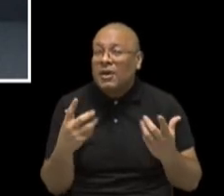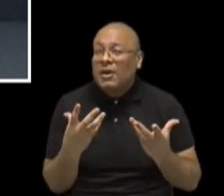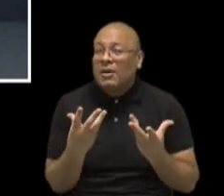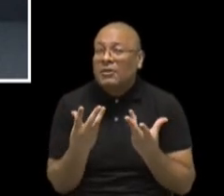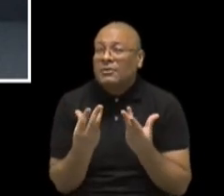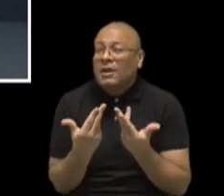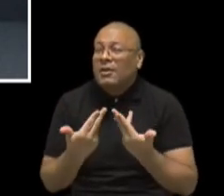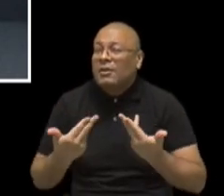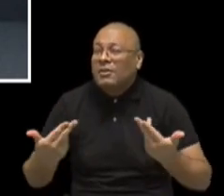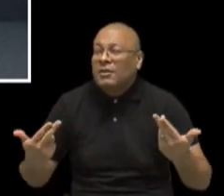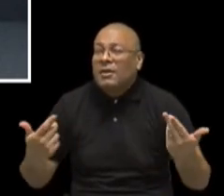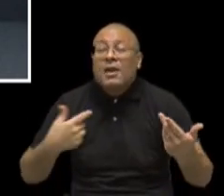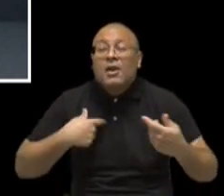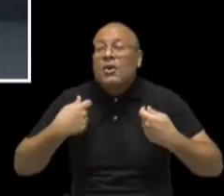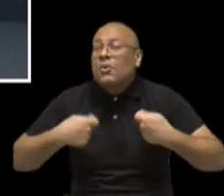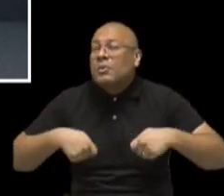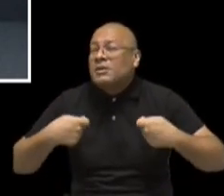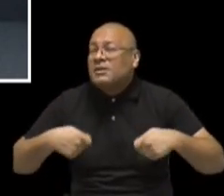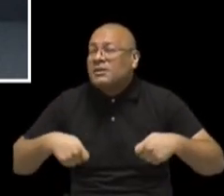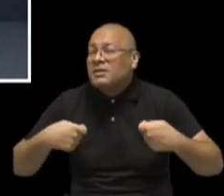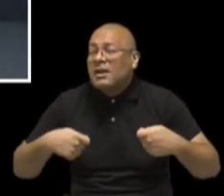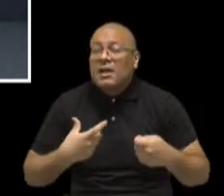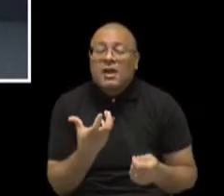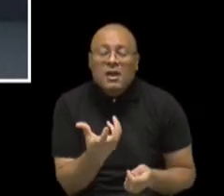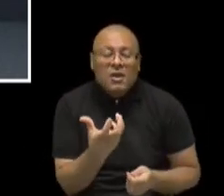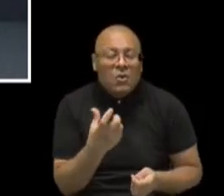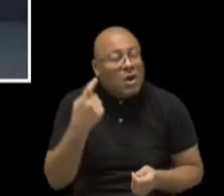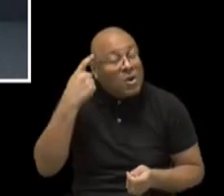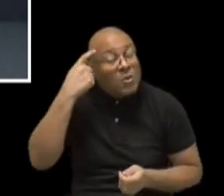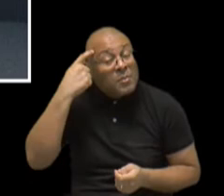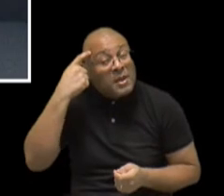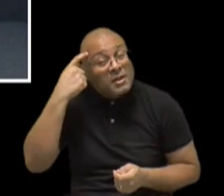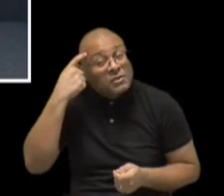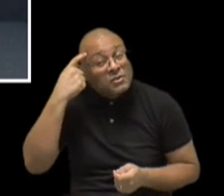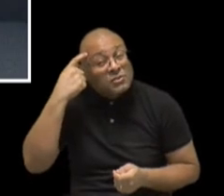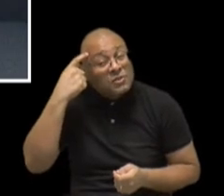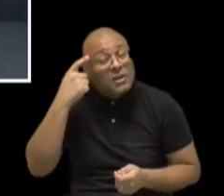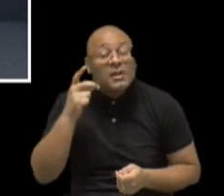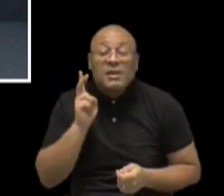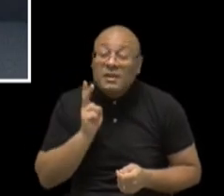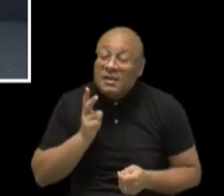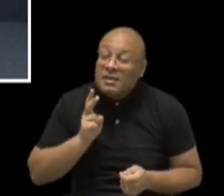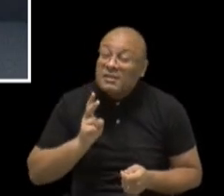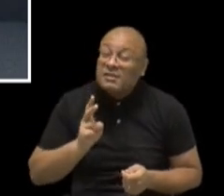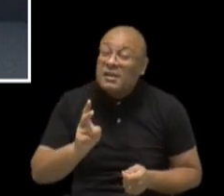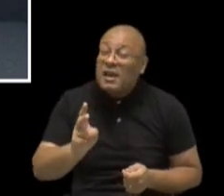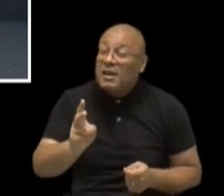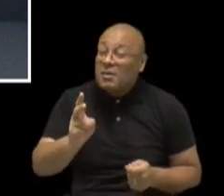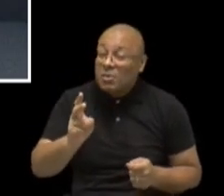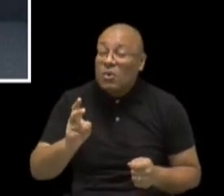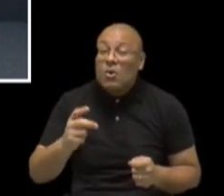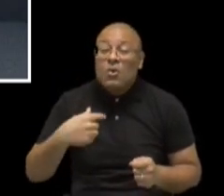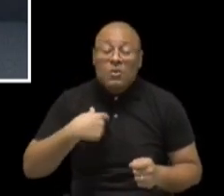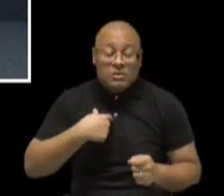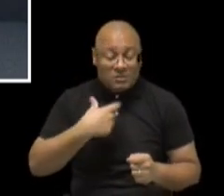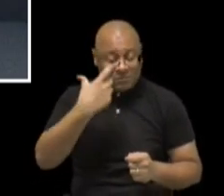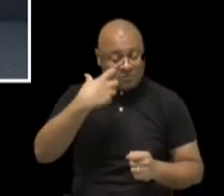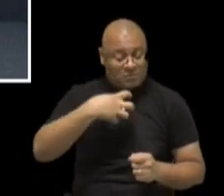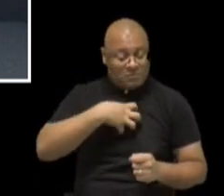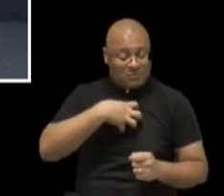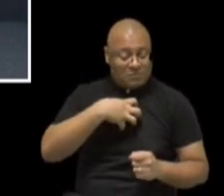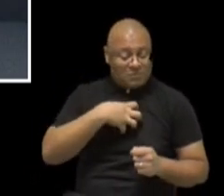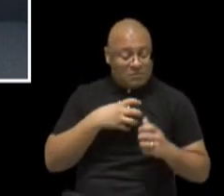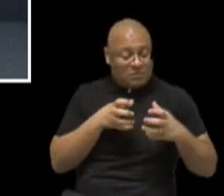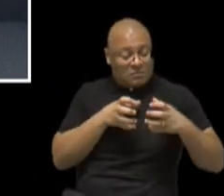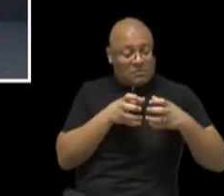go dancing, when you see dancing. I guess, yeah, that's also was quite known side of myself since my 20s,